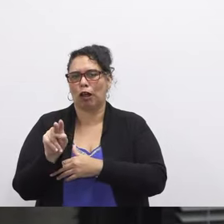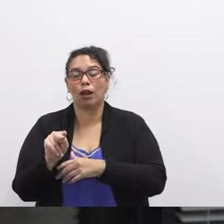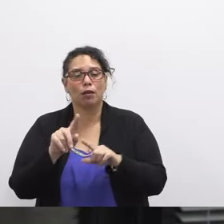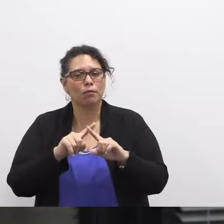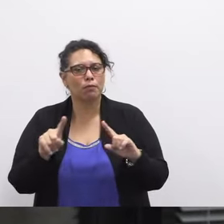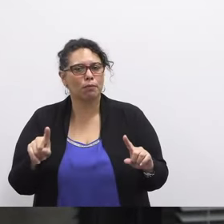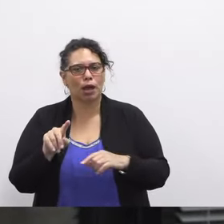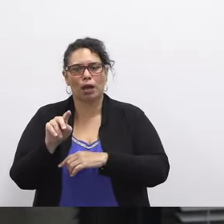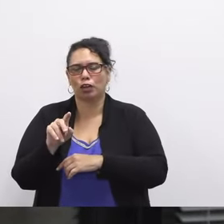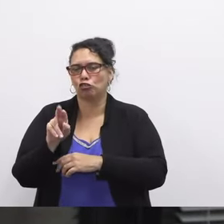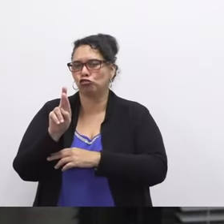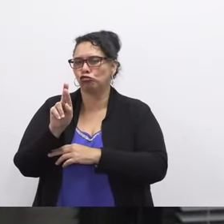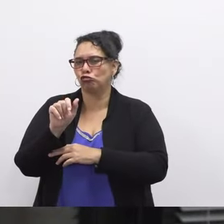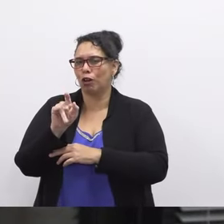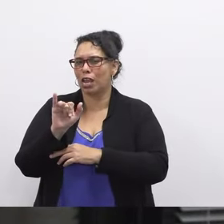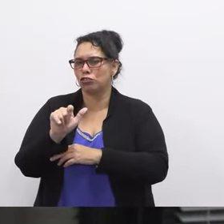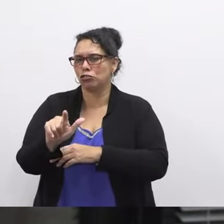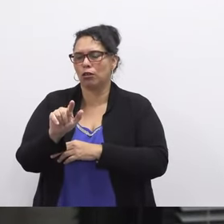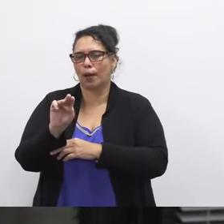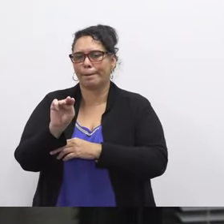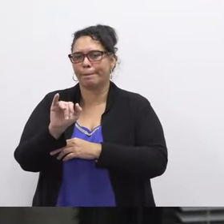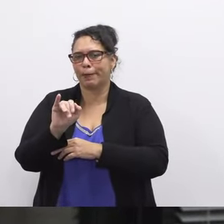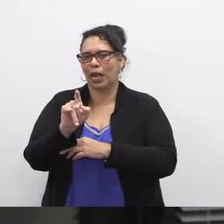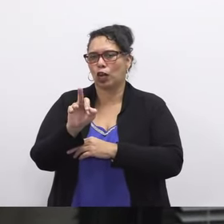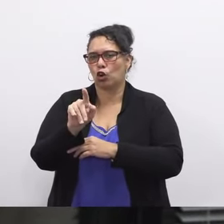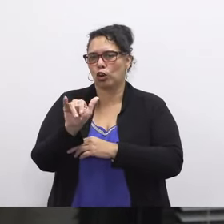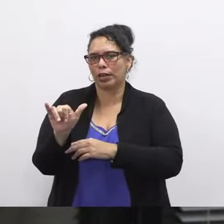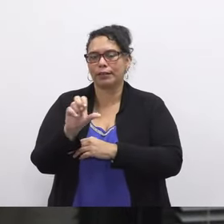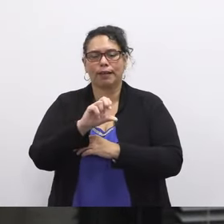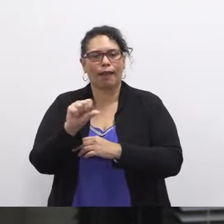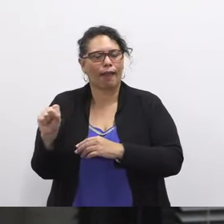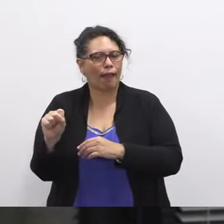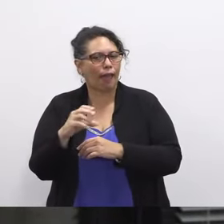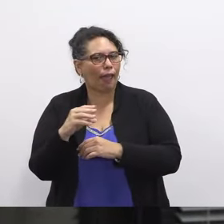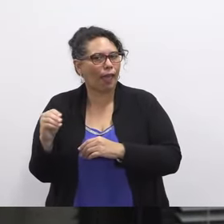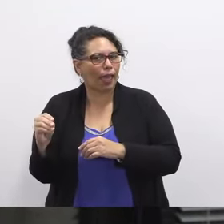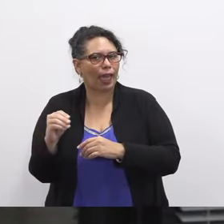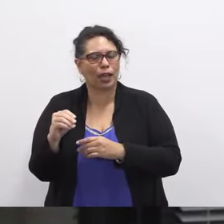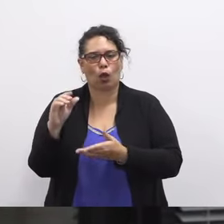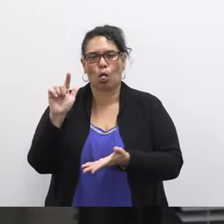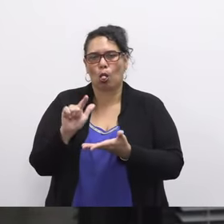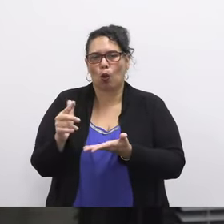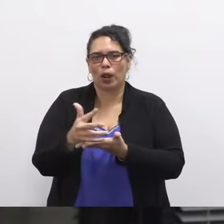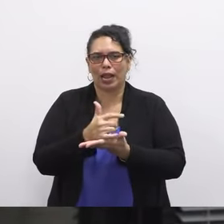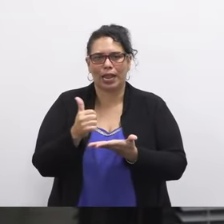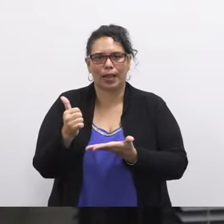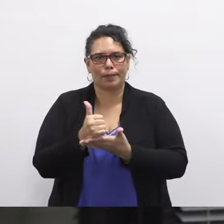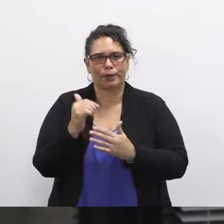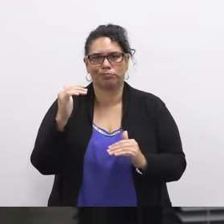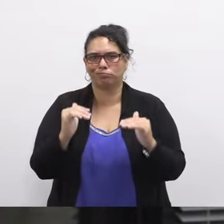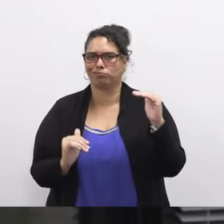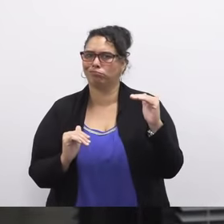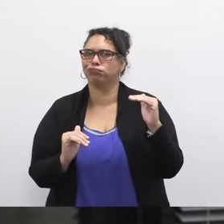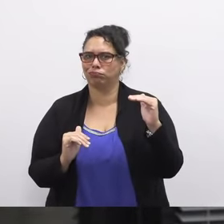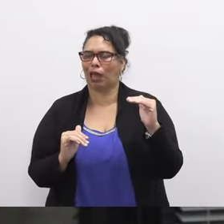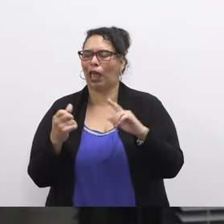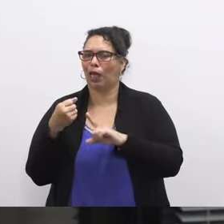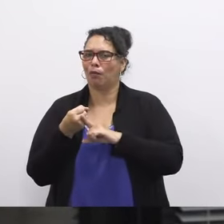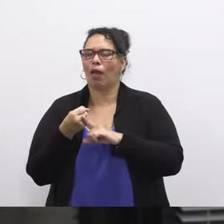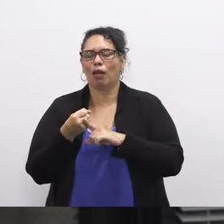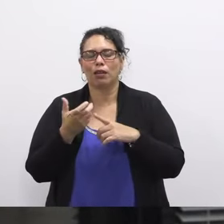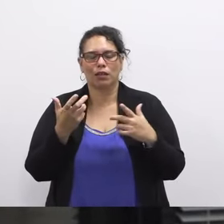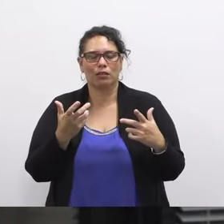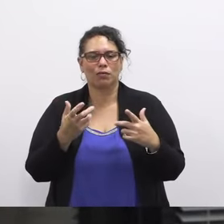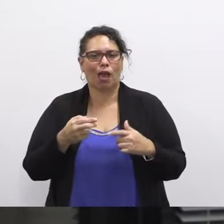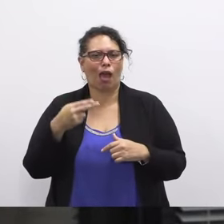as racial minorities and low-income communities are impacted disproportionately by particle pollution, and as a result have much higher rates